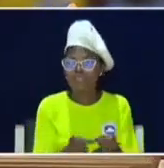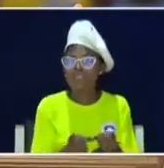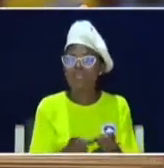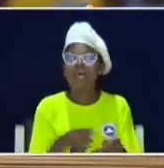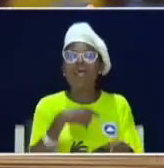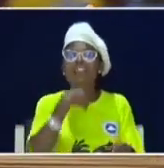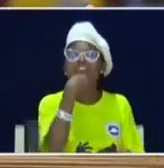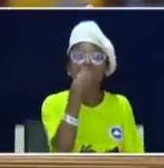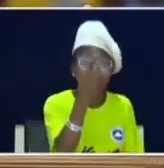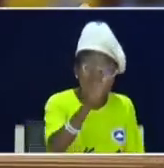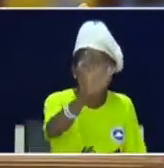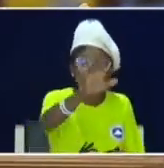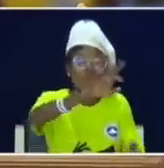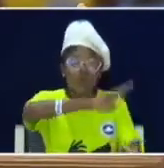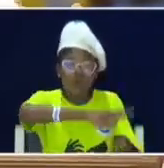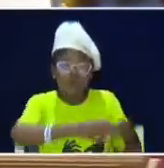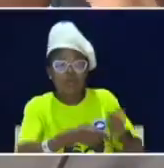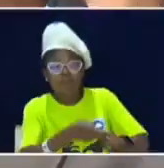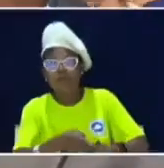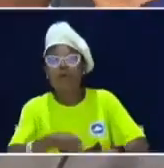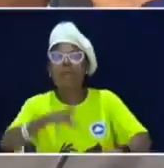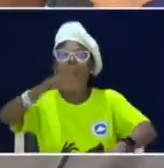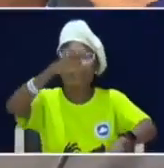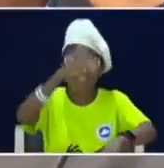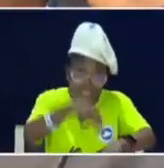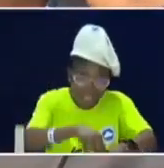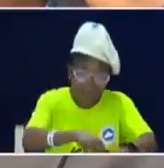Tell your neighbor, step on eagle's wing.